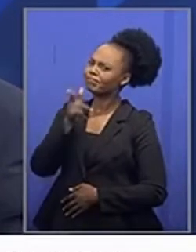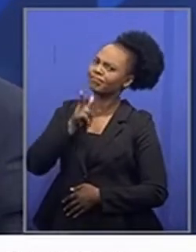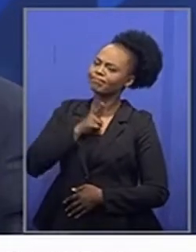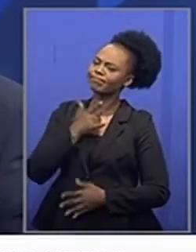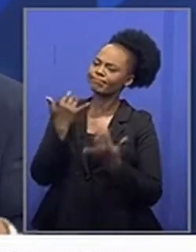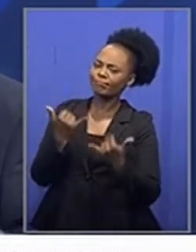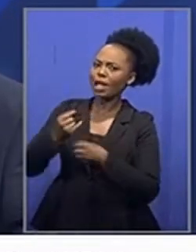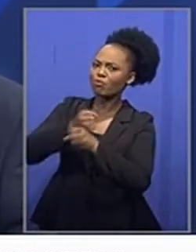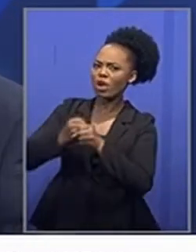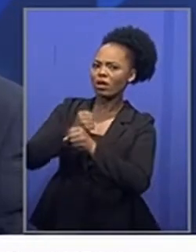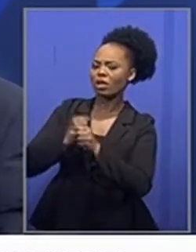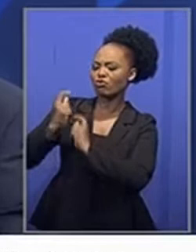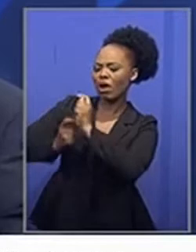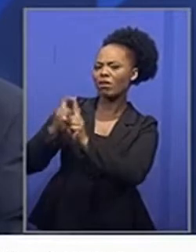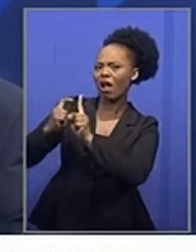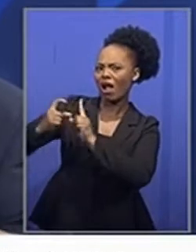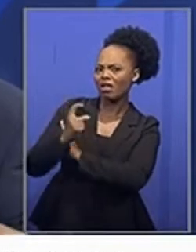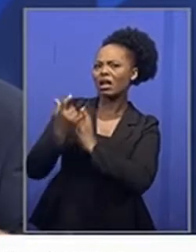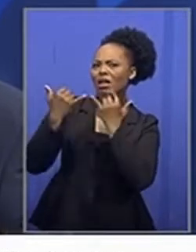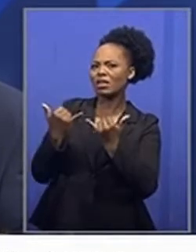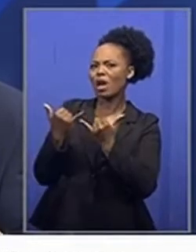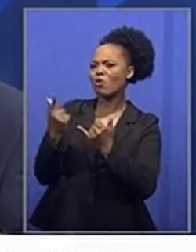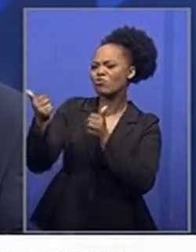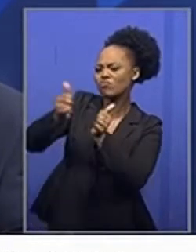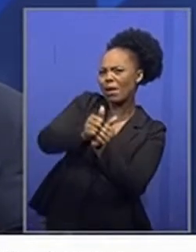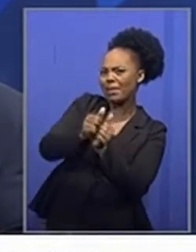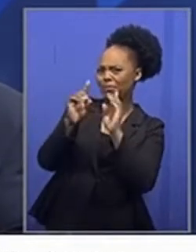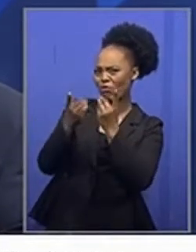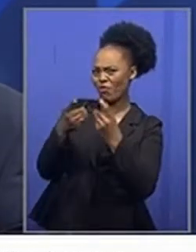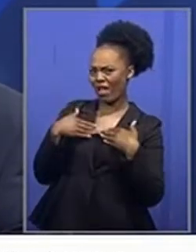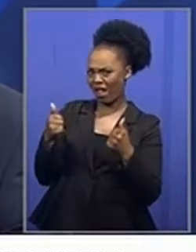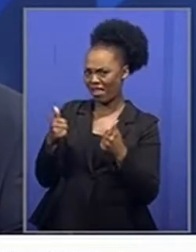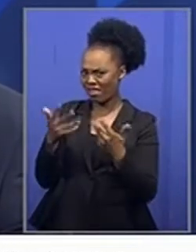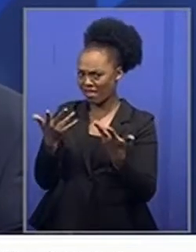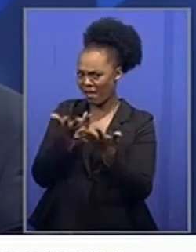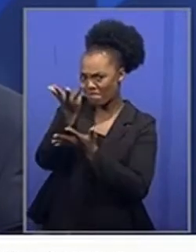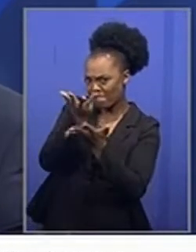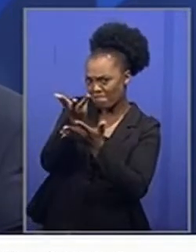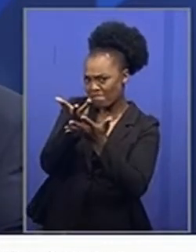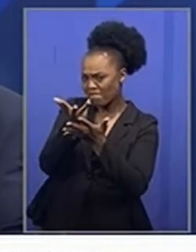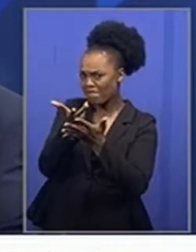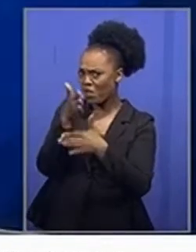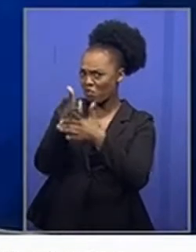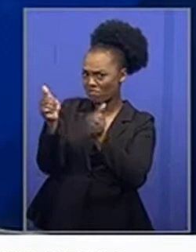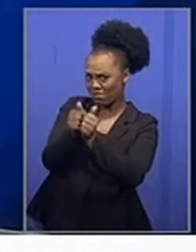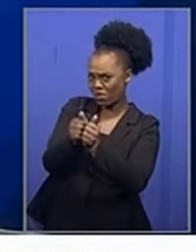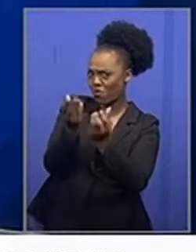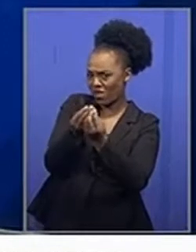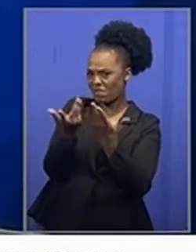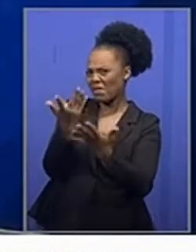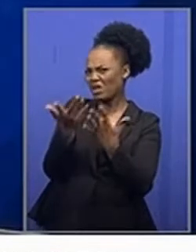meriana setso e a sebetsa ho thusa COVID le sebedisana jwale le lefapha la bophelo la naha tshebedisano e ka ba iteng tshebedisano le dingaka